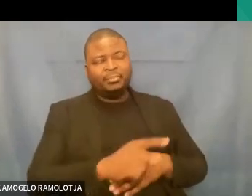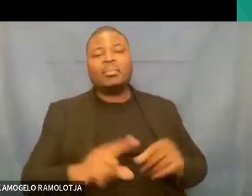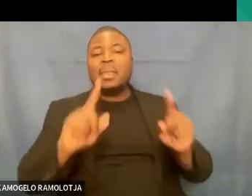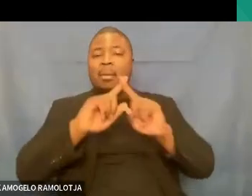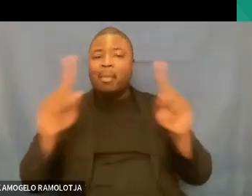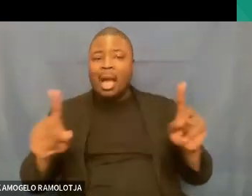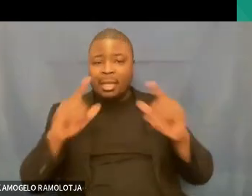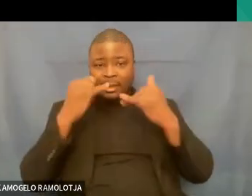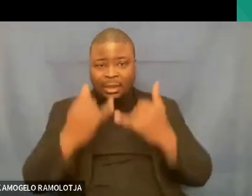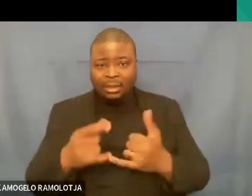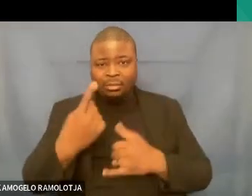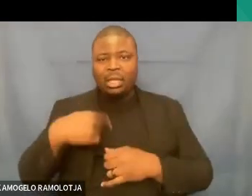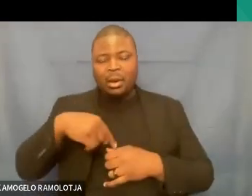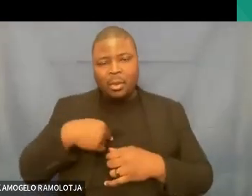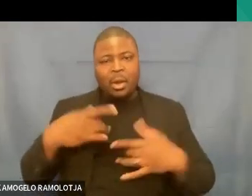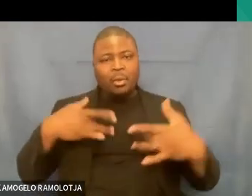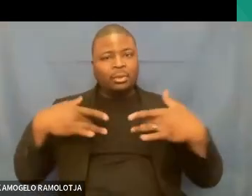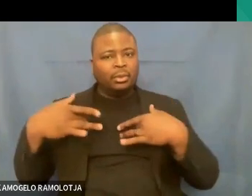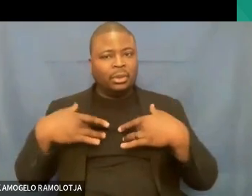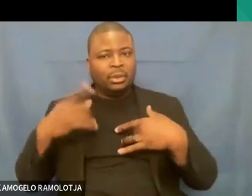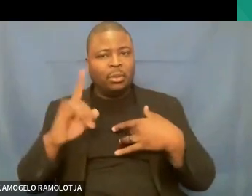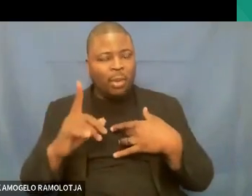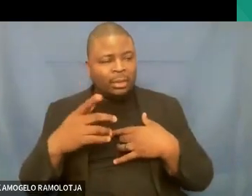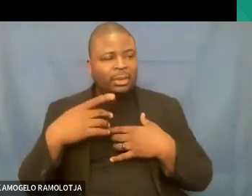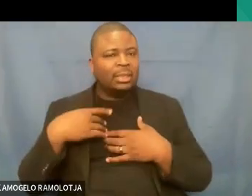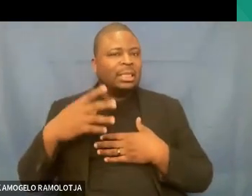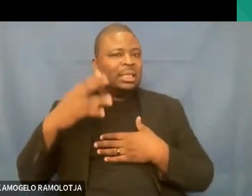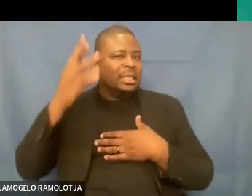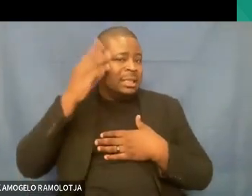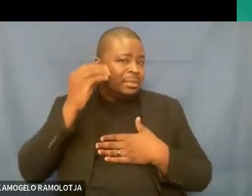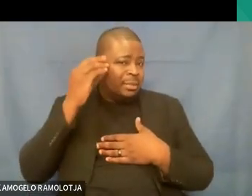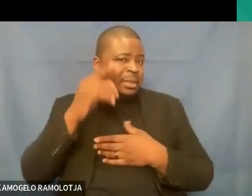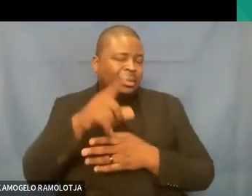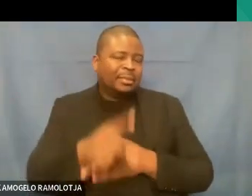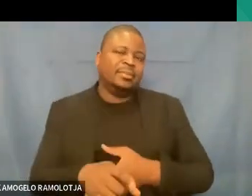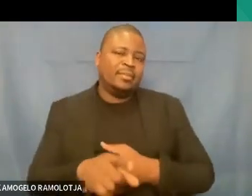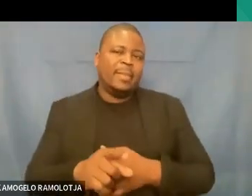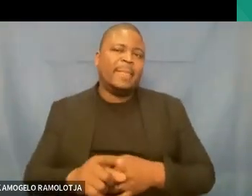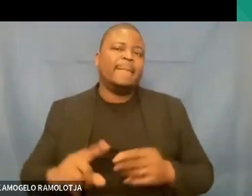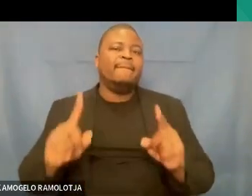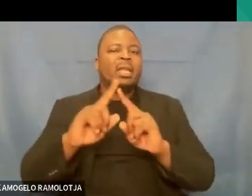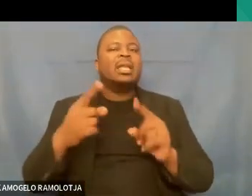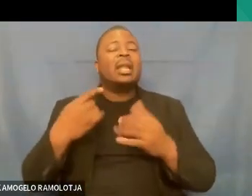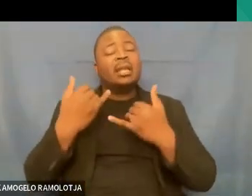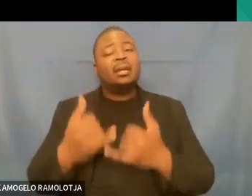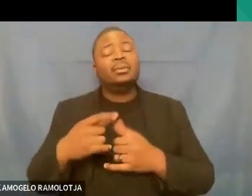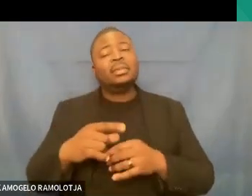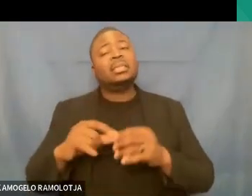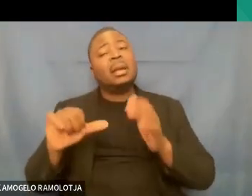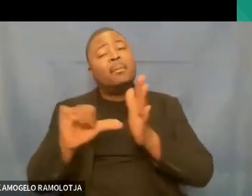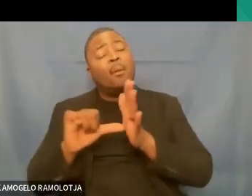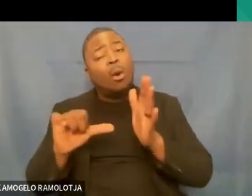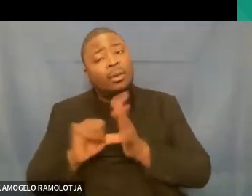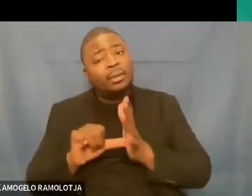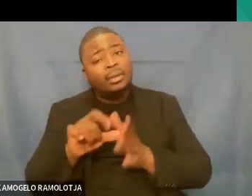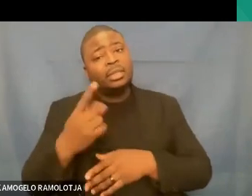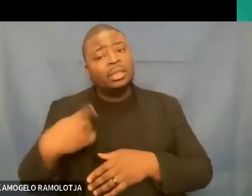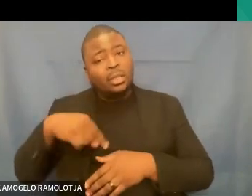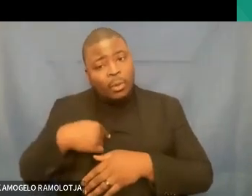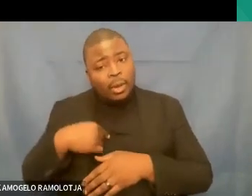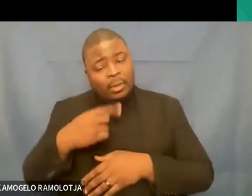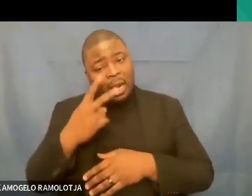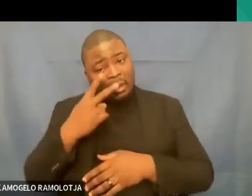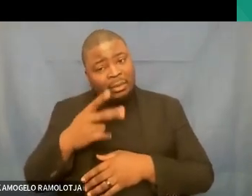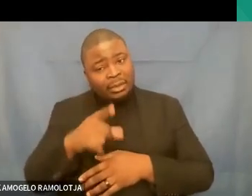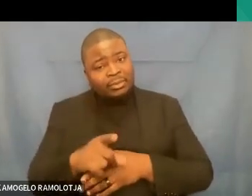experiences. I think this has been touched on, but it really is becoming important for us to ensure that we look at